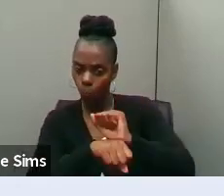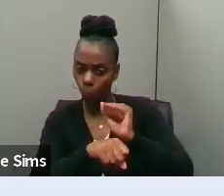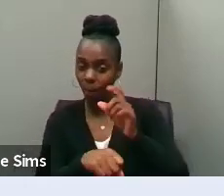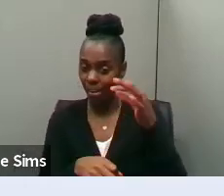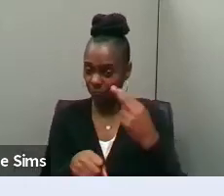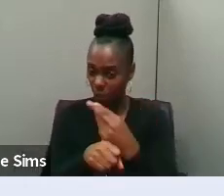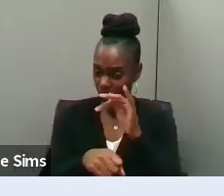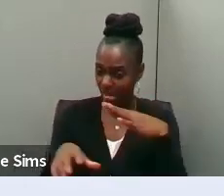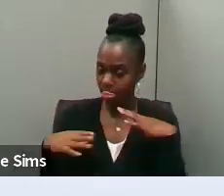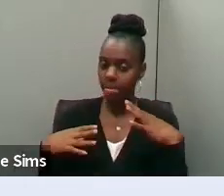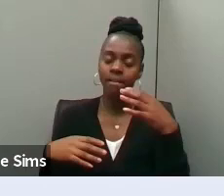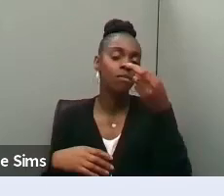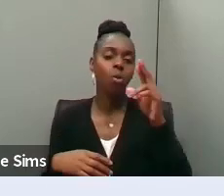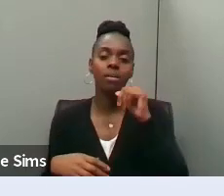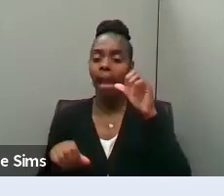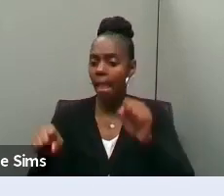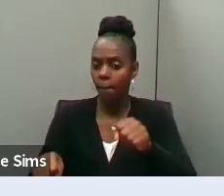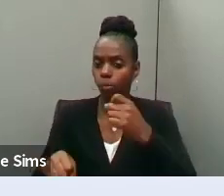leave or unable to work?